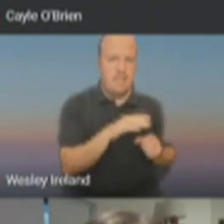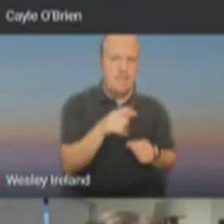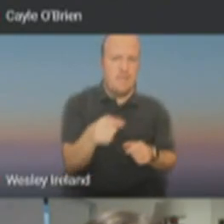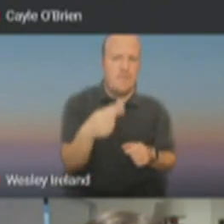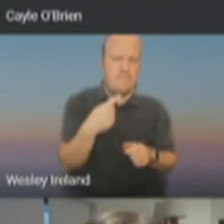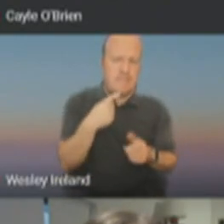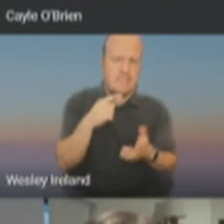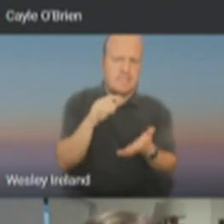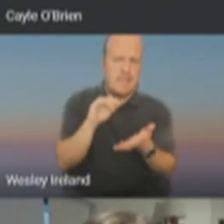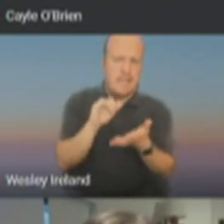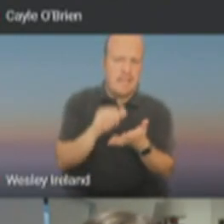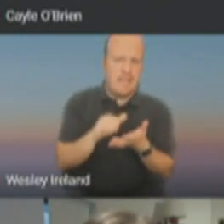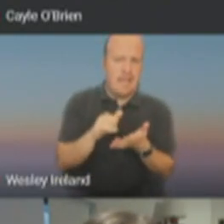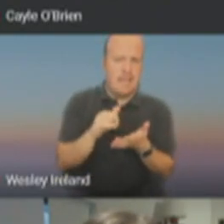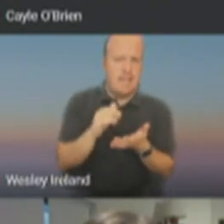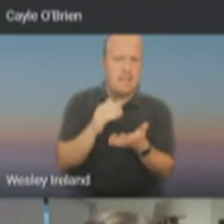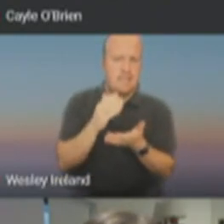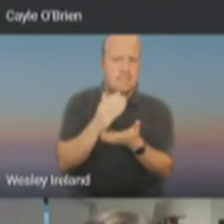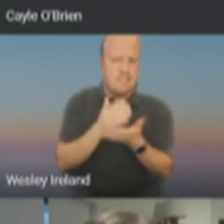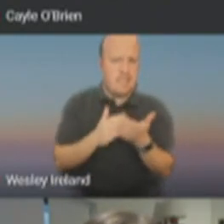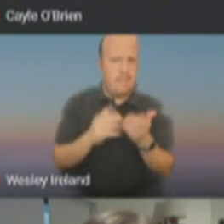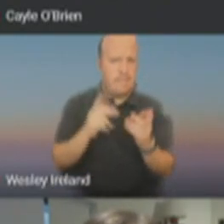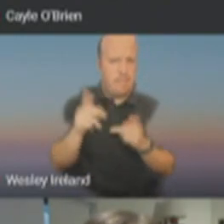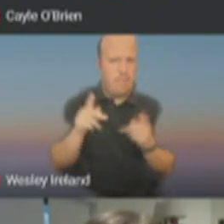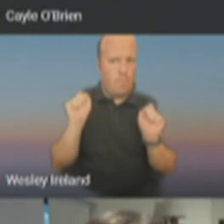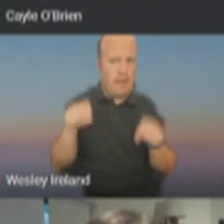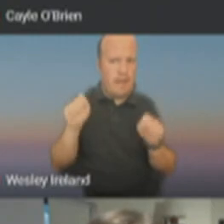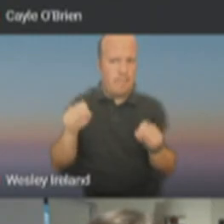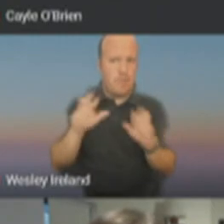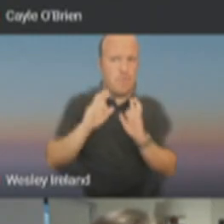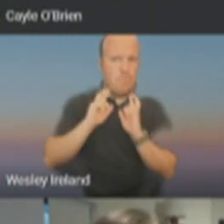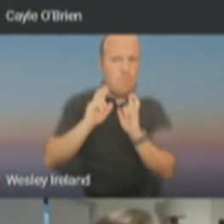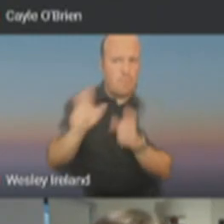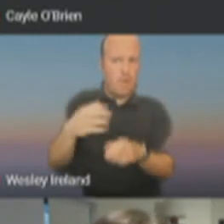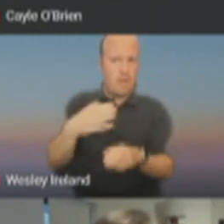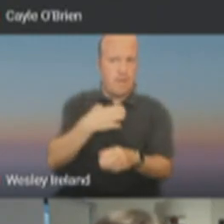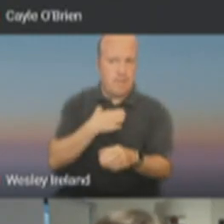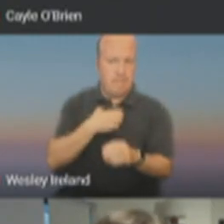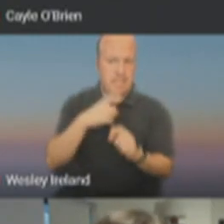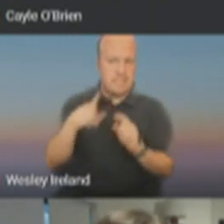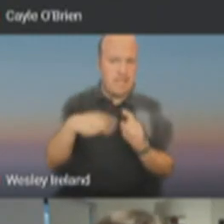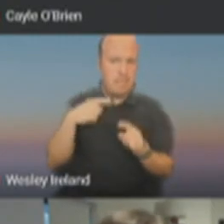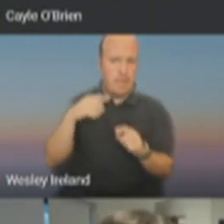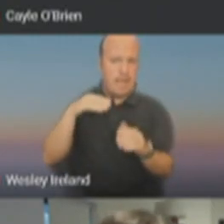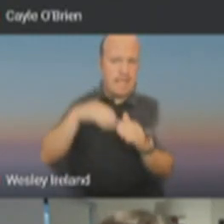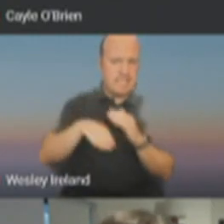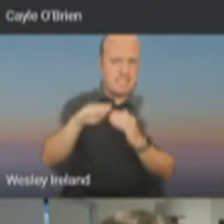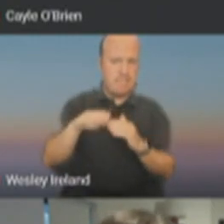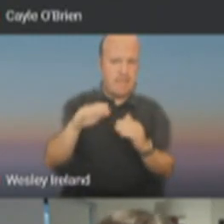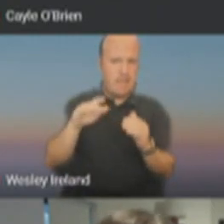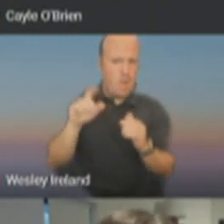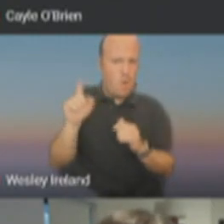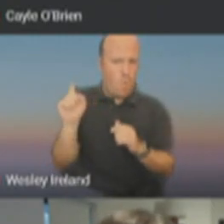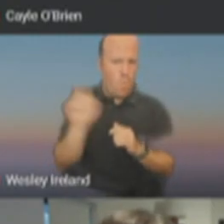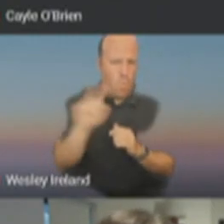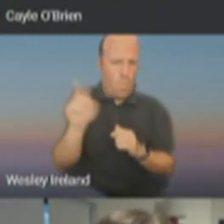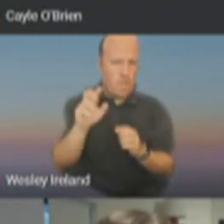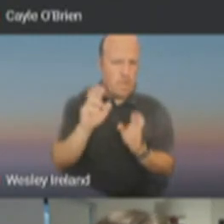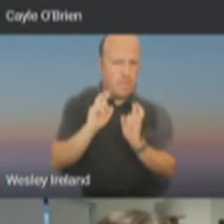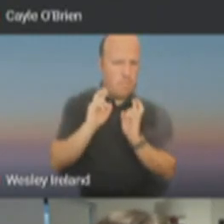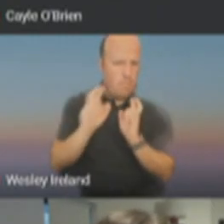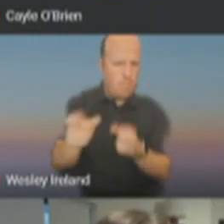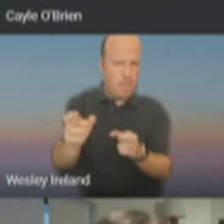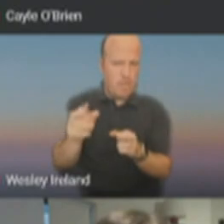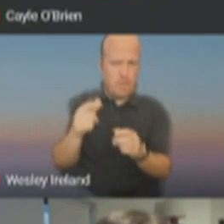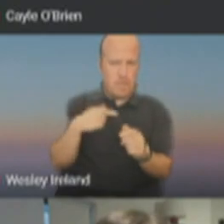on the COVID vaccines and the site. So you did mention that some people were able to report complaints about